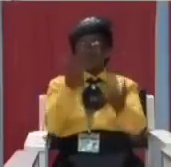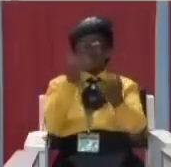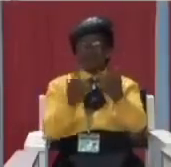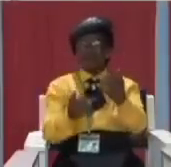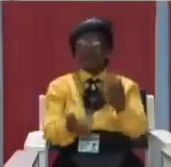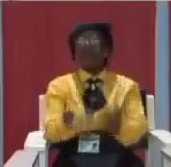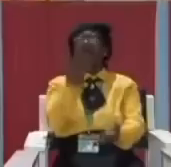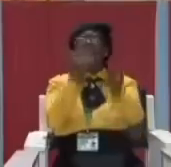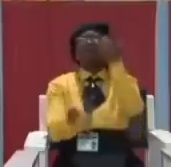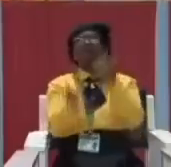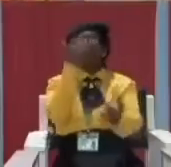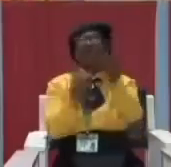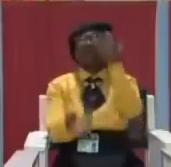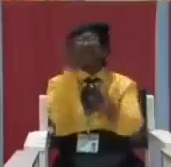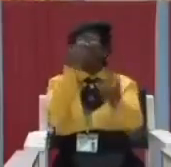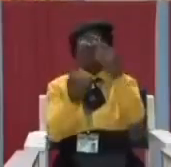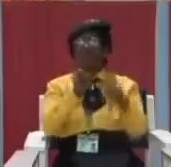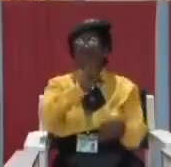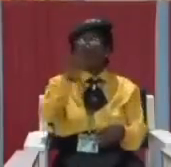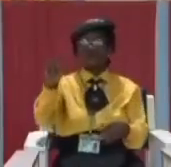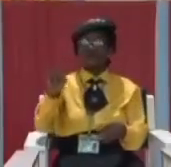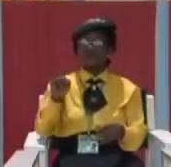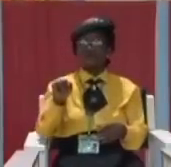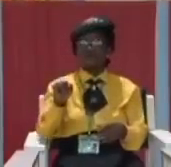burning permanently.